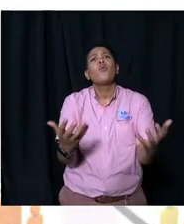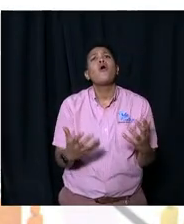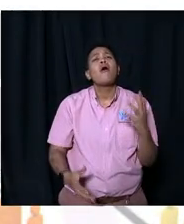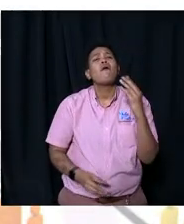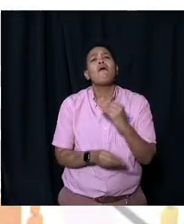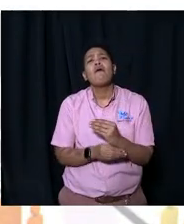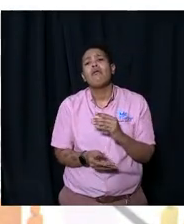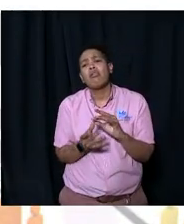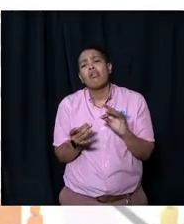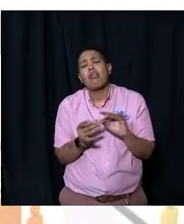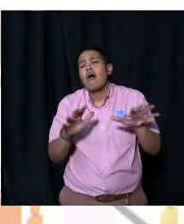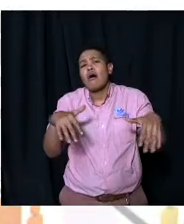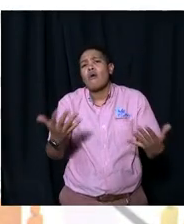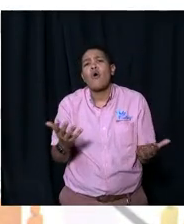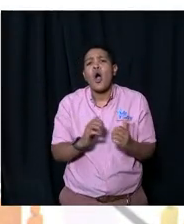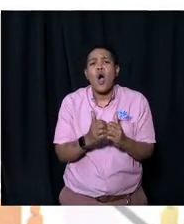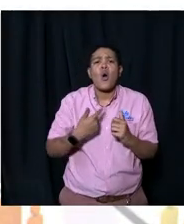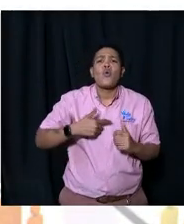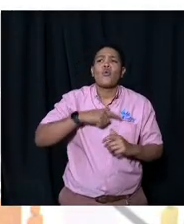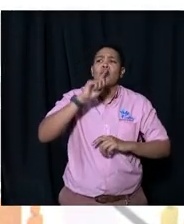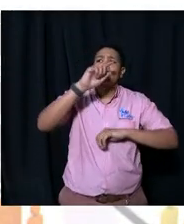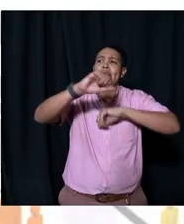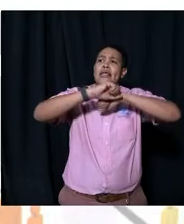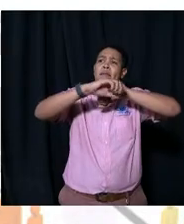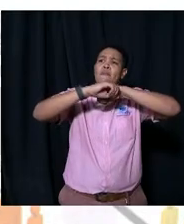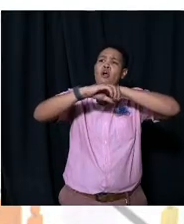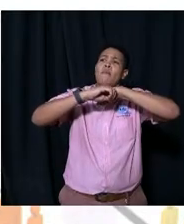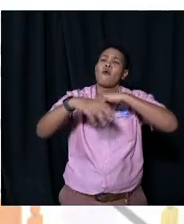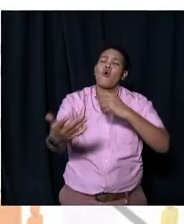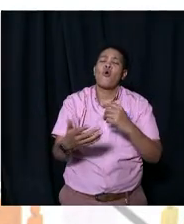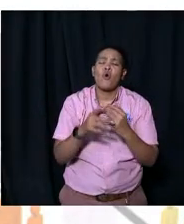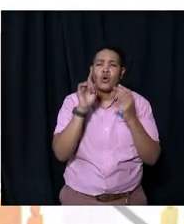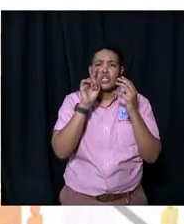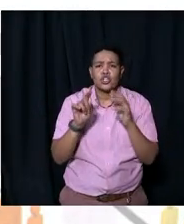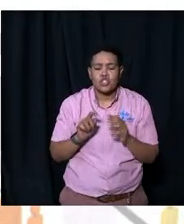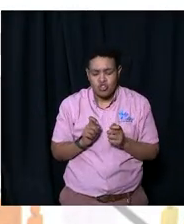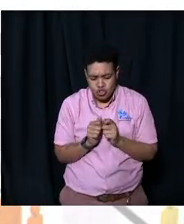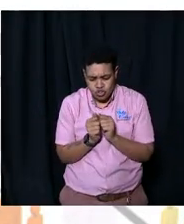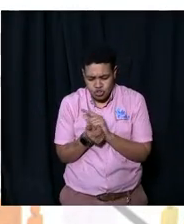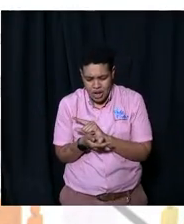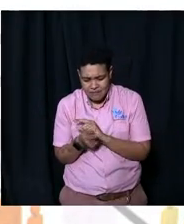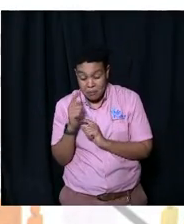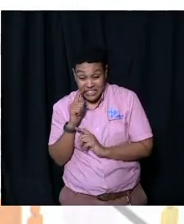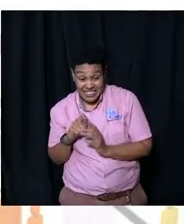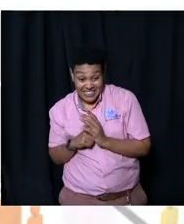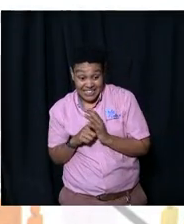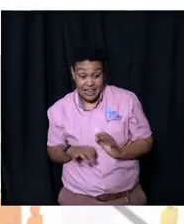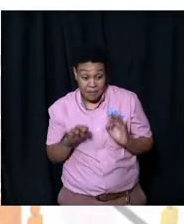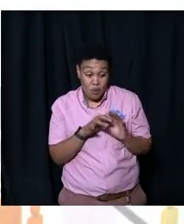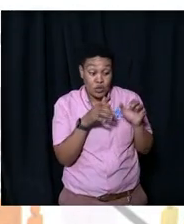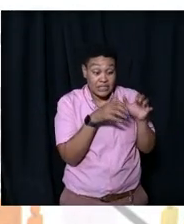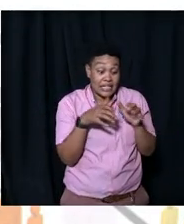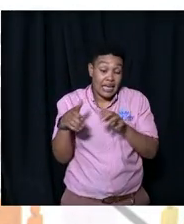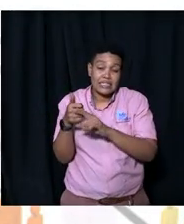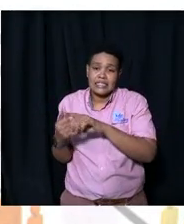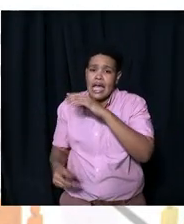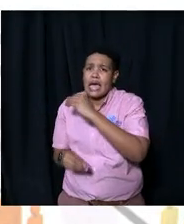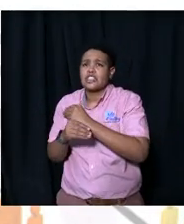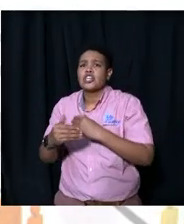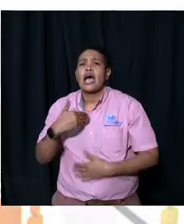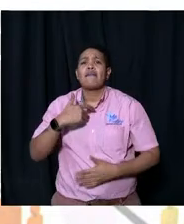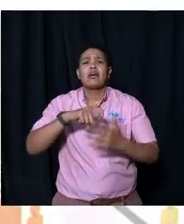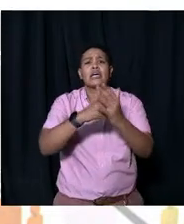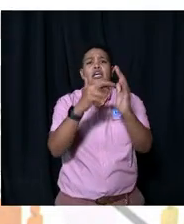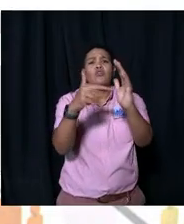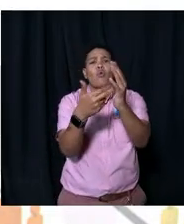talk a little bit about how it is that we promote the transformation in key sectors that also have a key